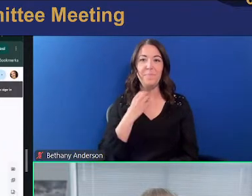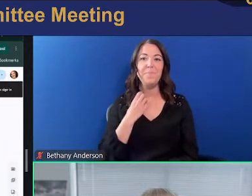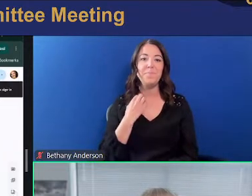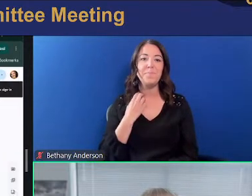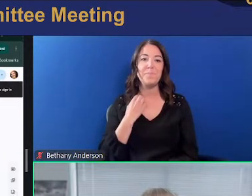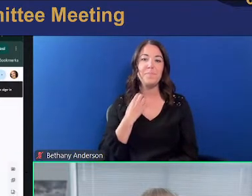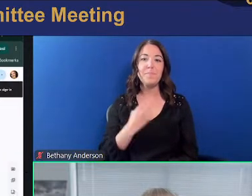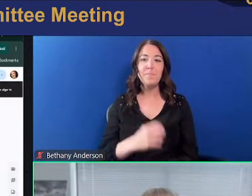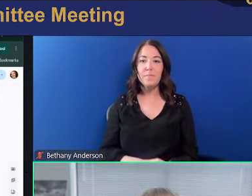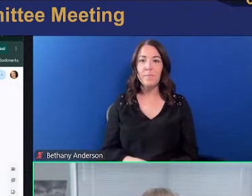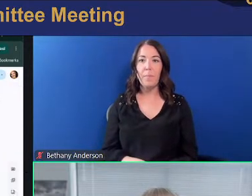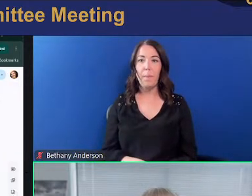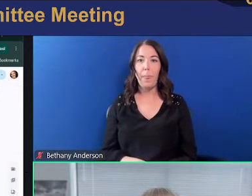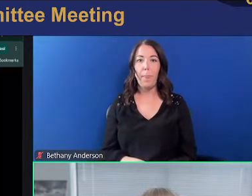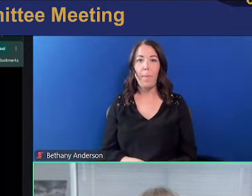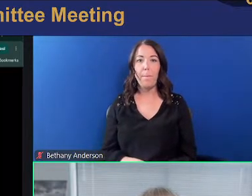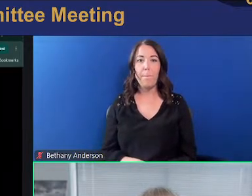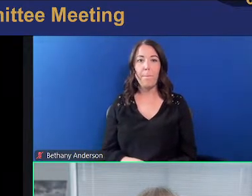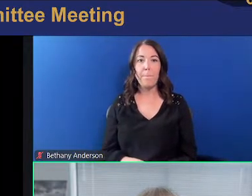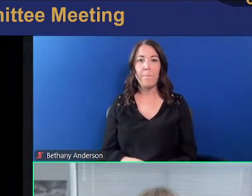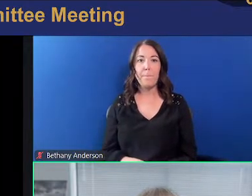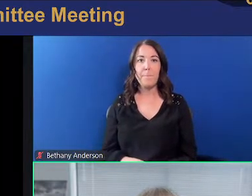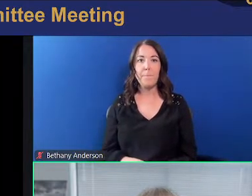All right.